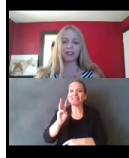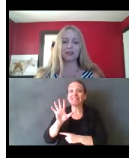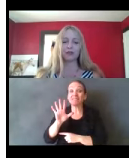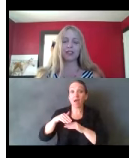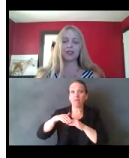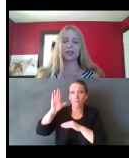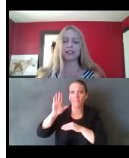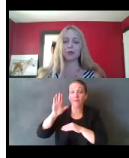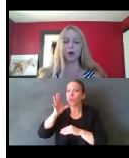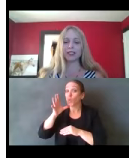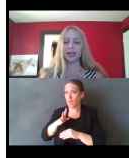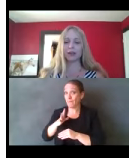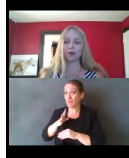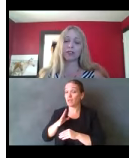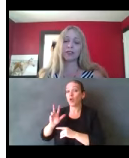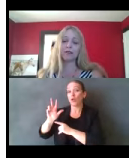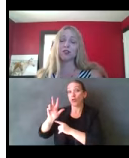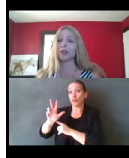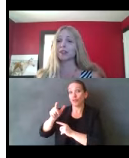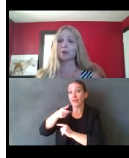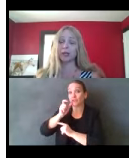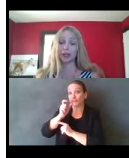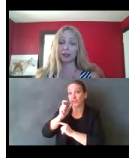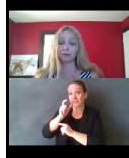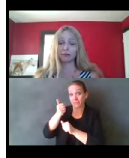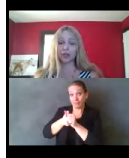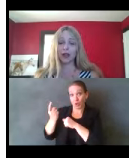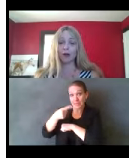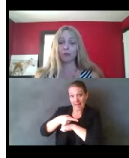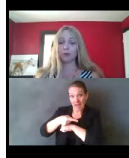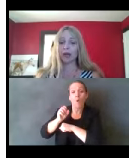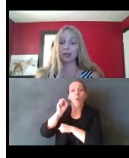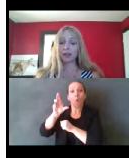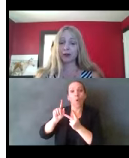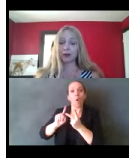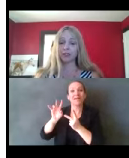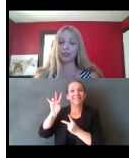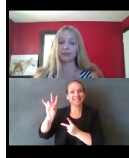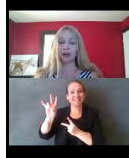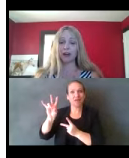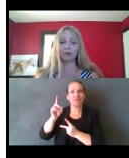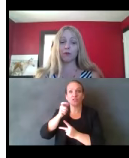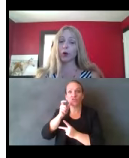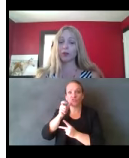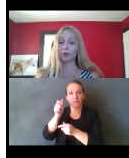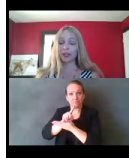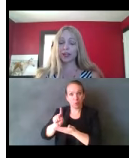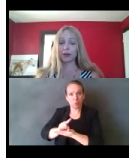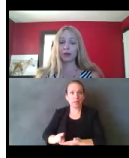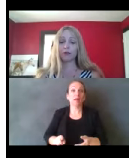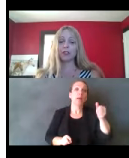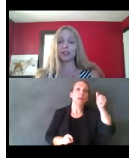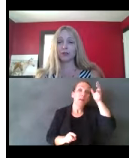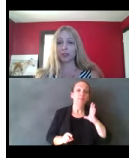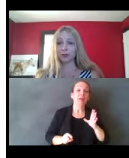women, they say 3 drinks in one day or 7 drinks a week. Or for men that are over 65, 4 in one day